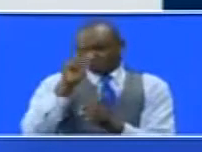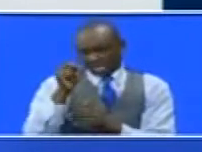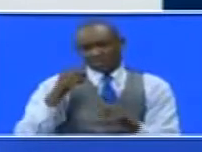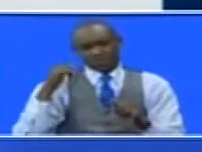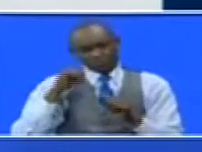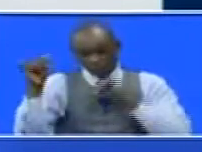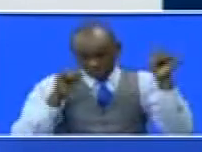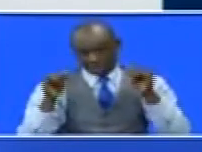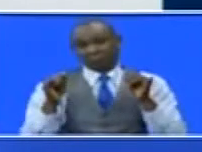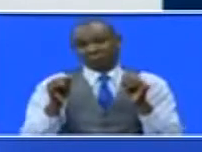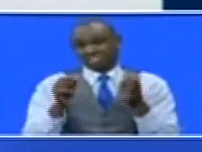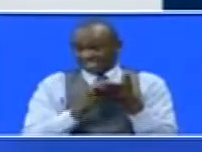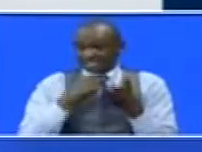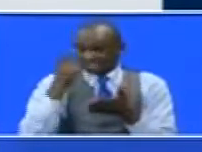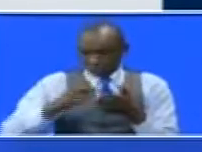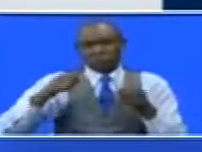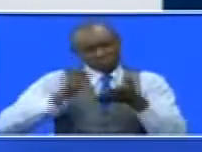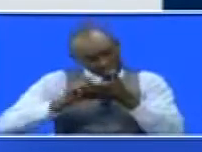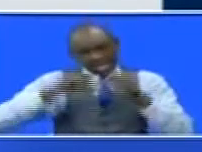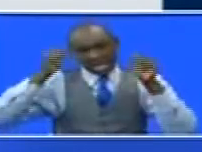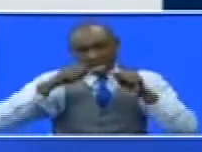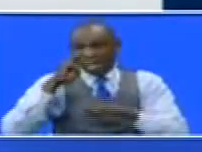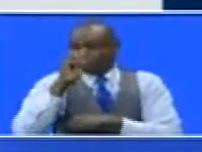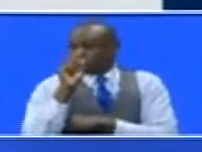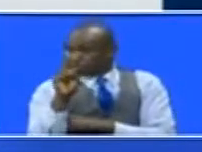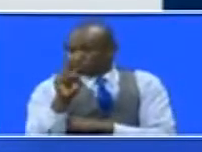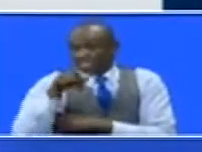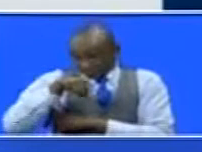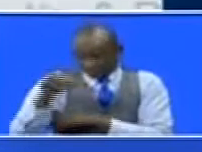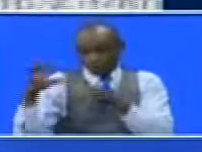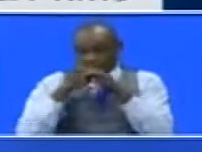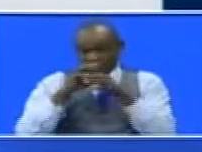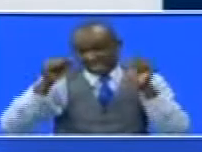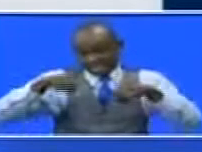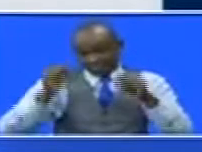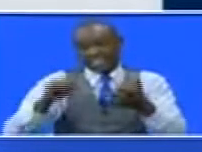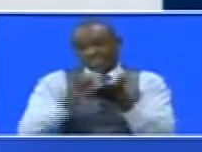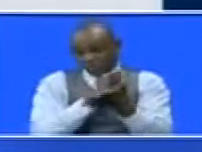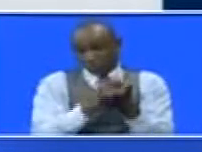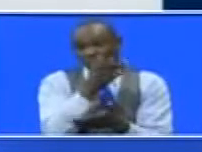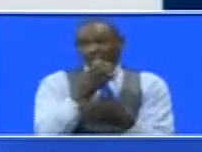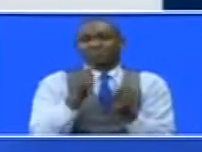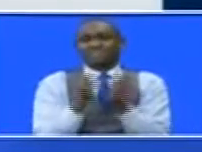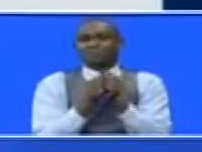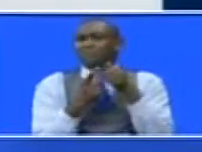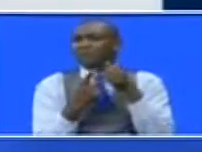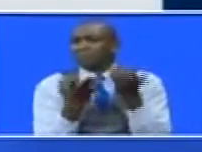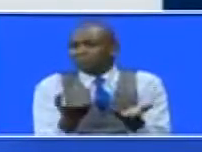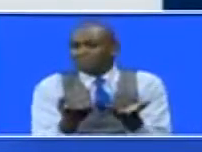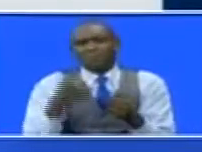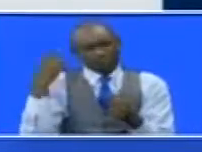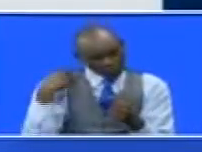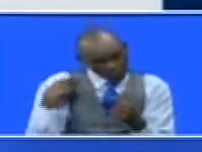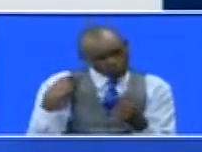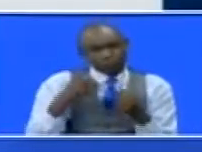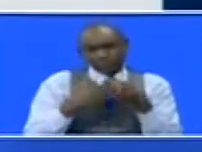Secretary Philip Hammond signed a statement of understanding on the Defence Cooperation Agreement in New York in September, following a positive meeting